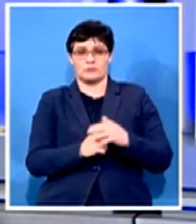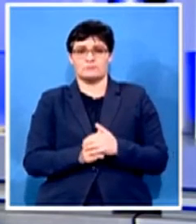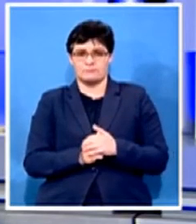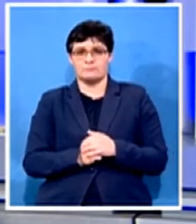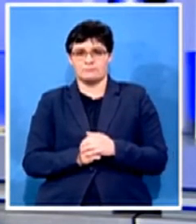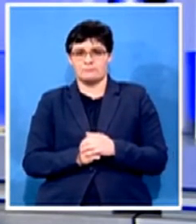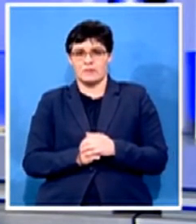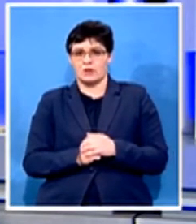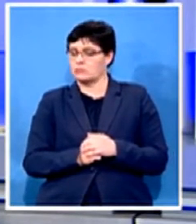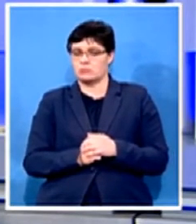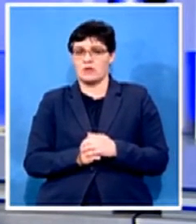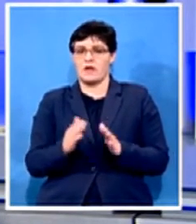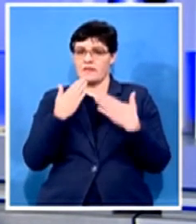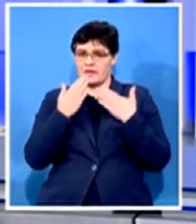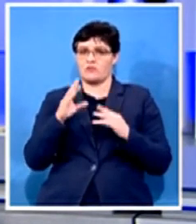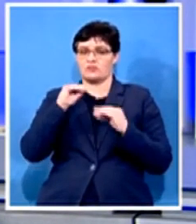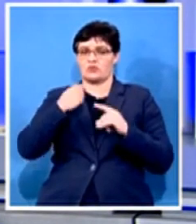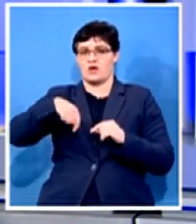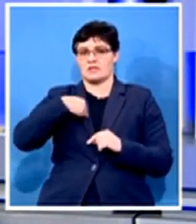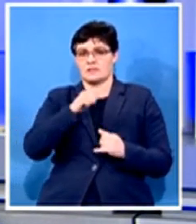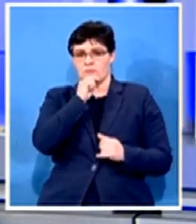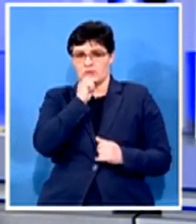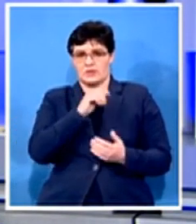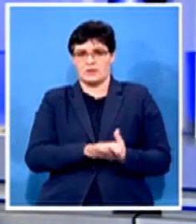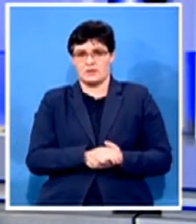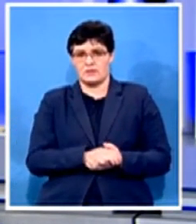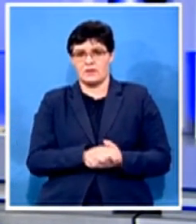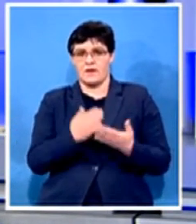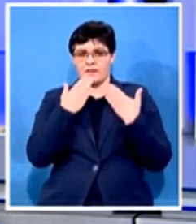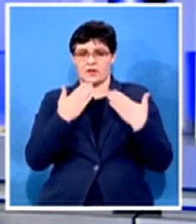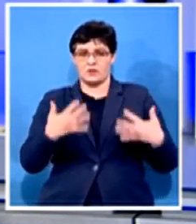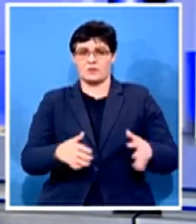Thank you very much for your time. Thank you. The National Spokesperson for Transport, Ayanda Allie Paine.